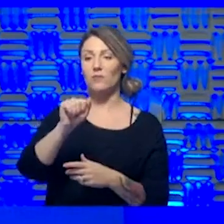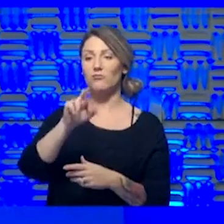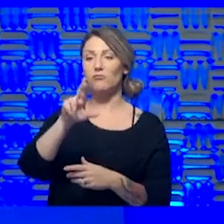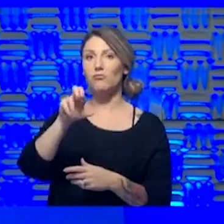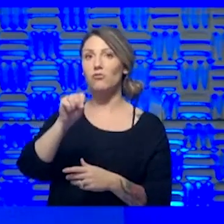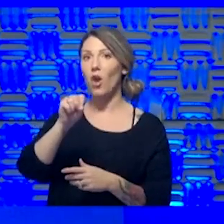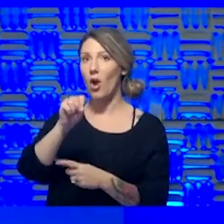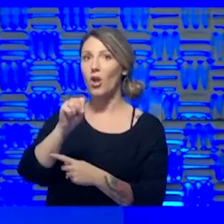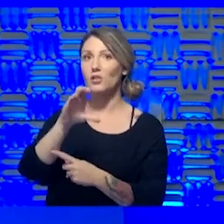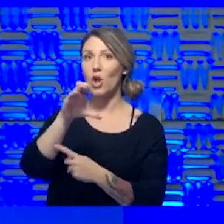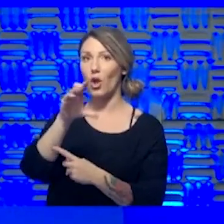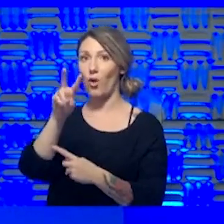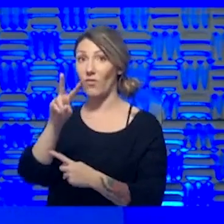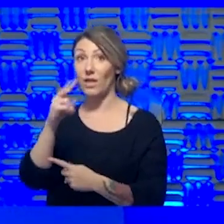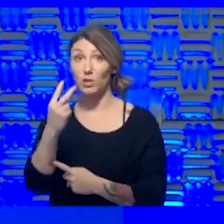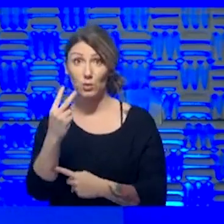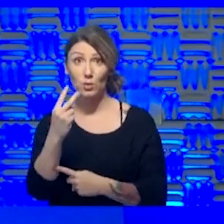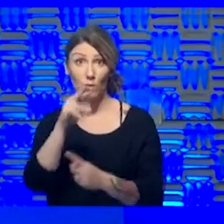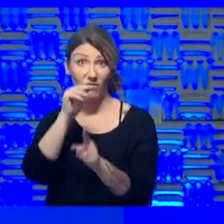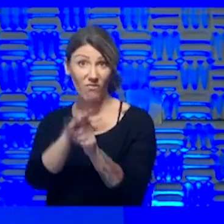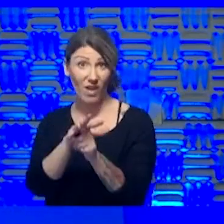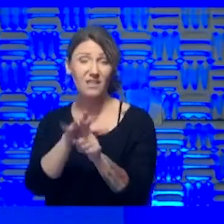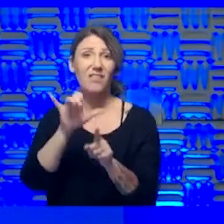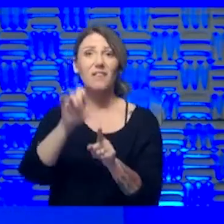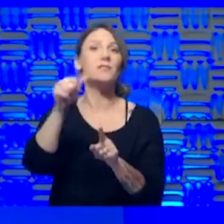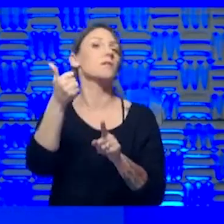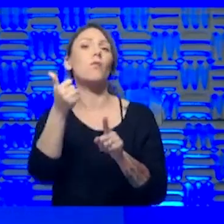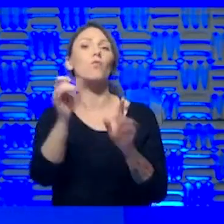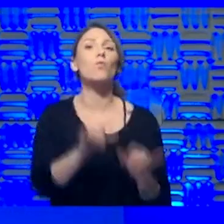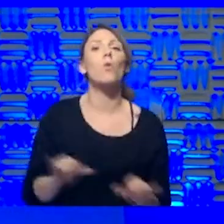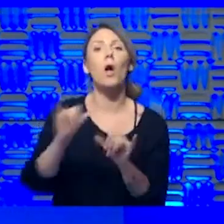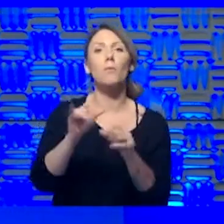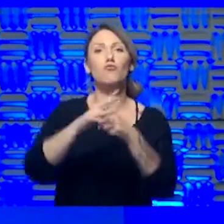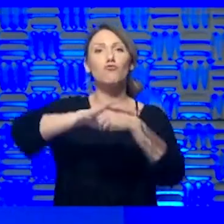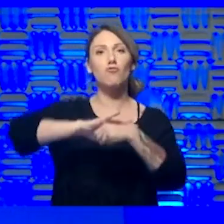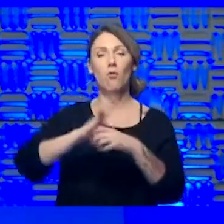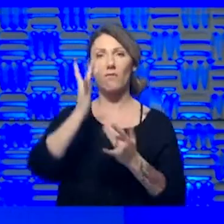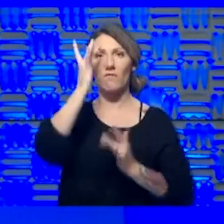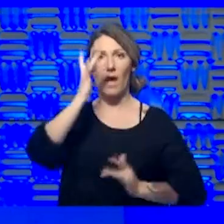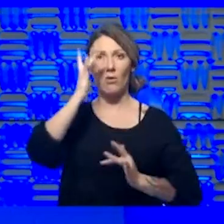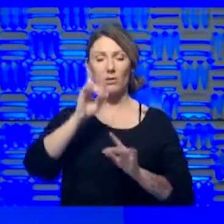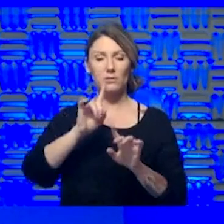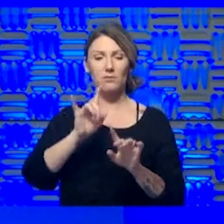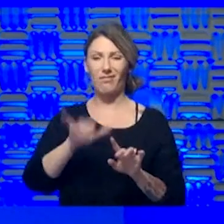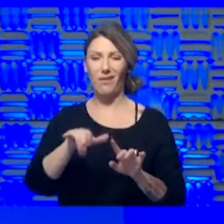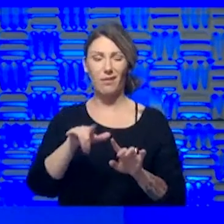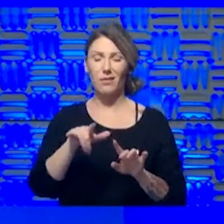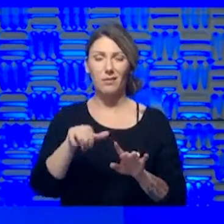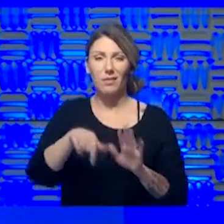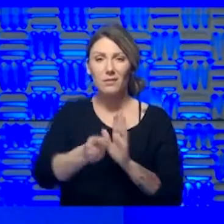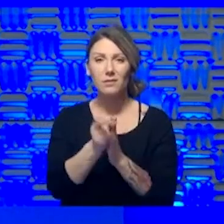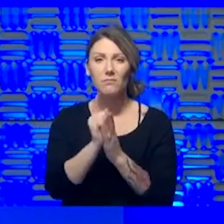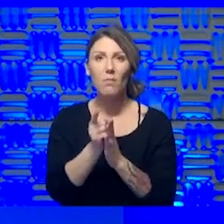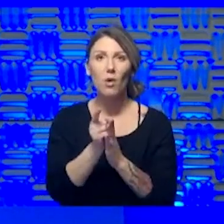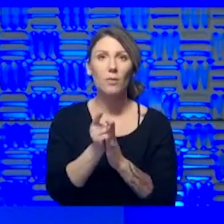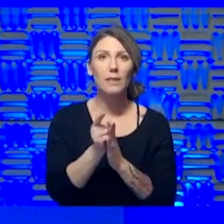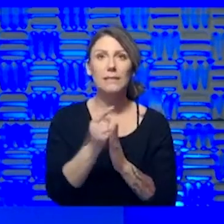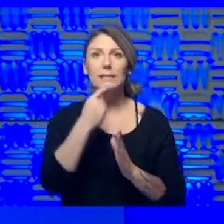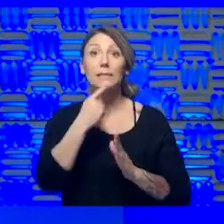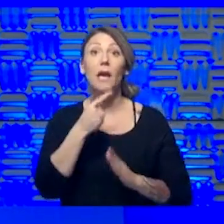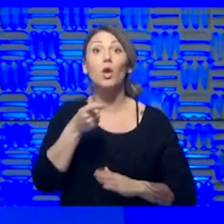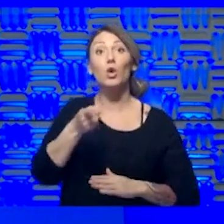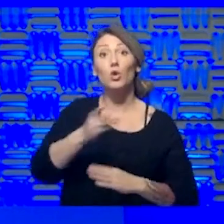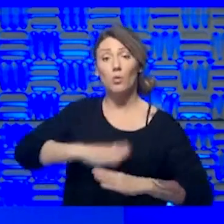that you were infected with and not some other common coronavirus, that still doesn't necessarily at this point tell us that you are immune